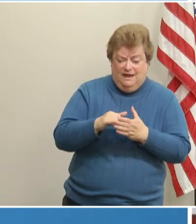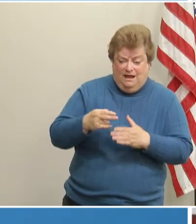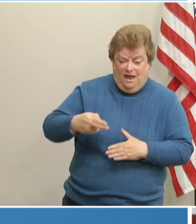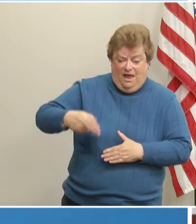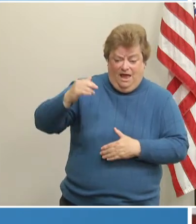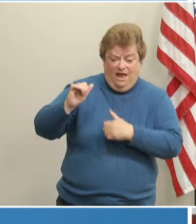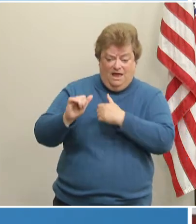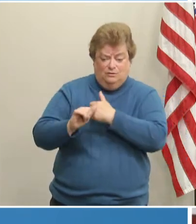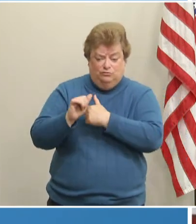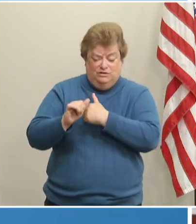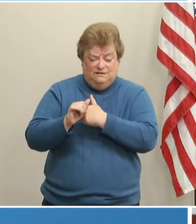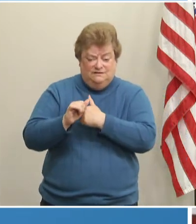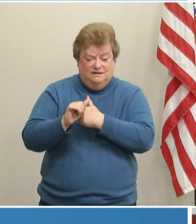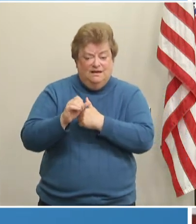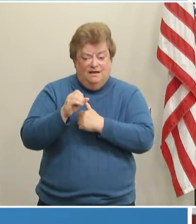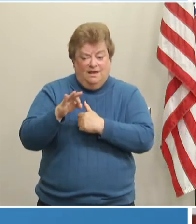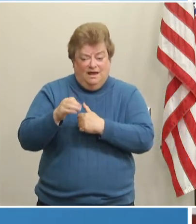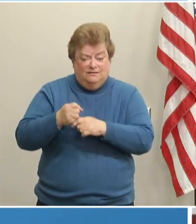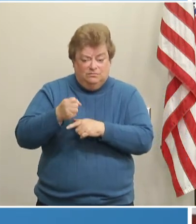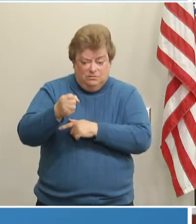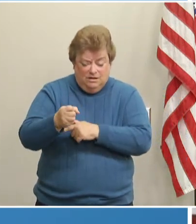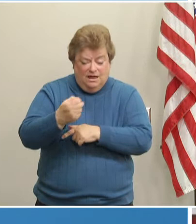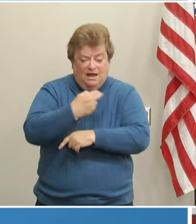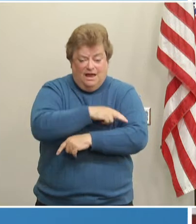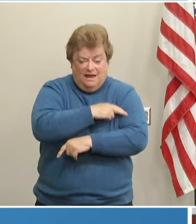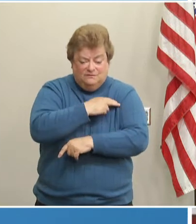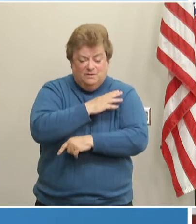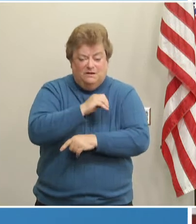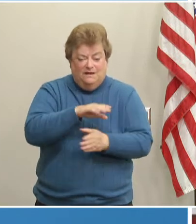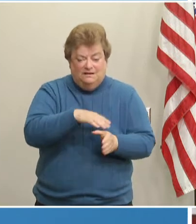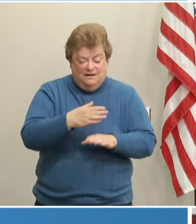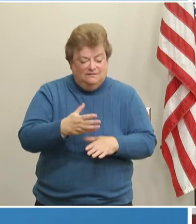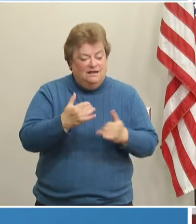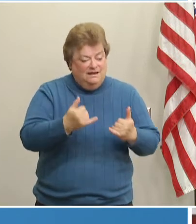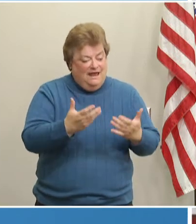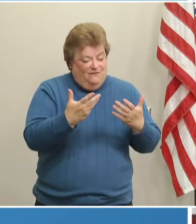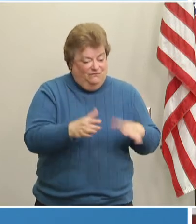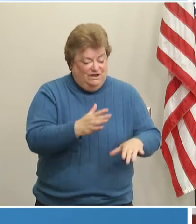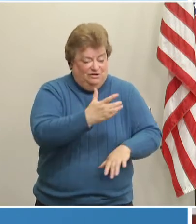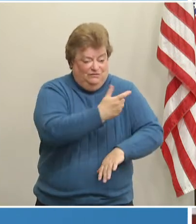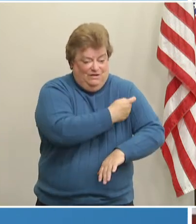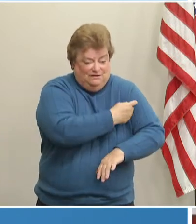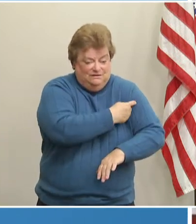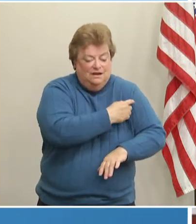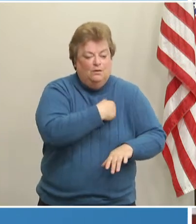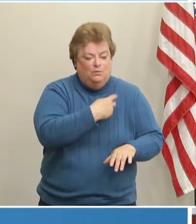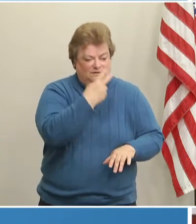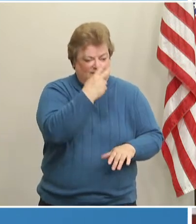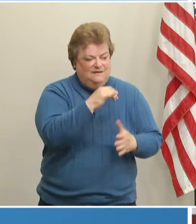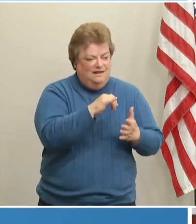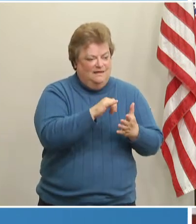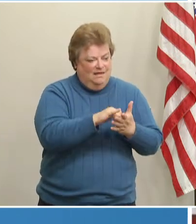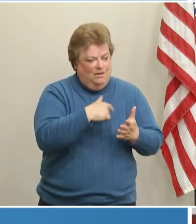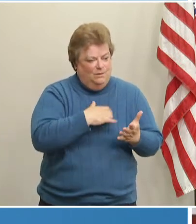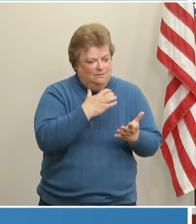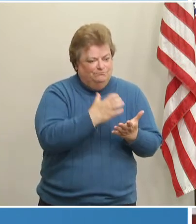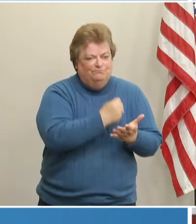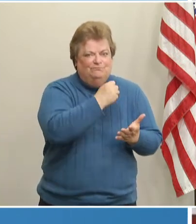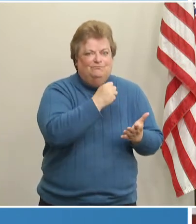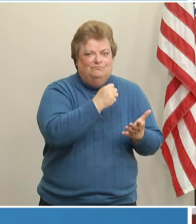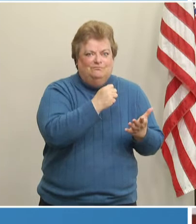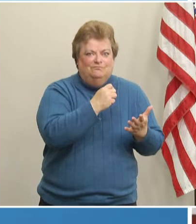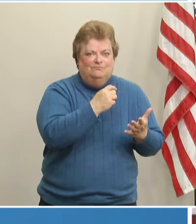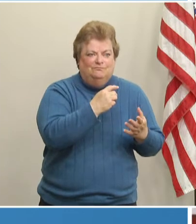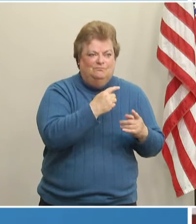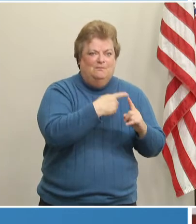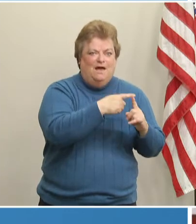of hospitalization and death have been vaccinated, and we're seeing the fruits of that. And so Now